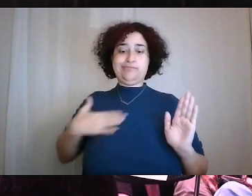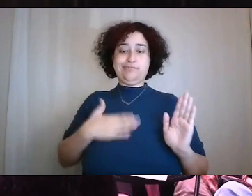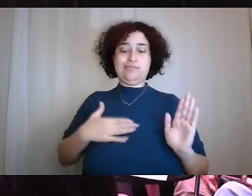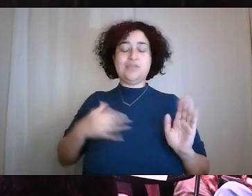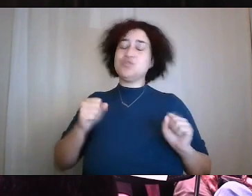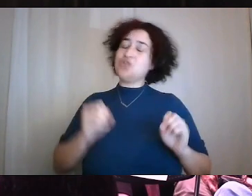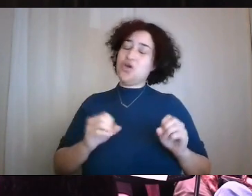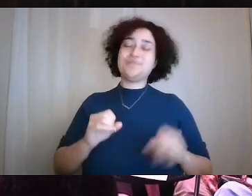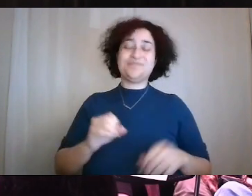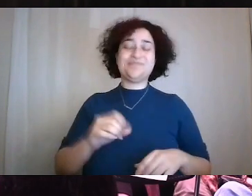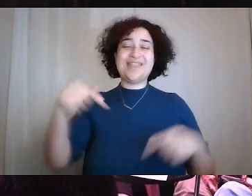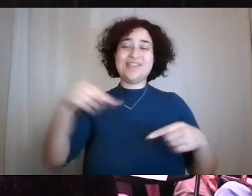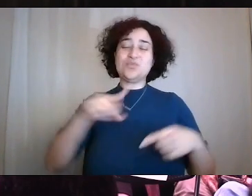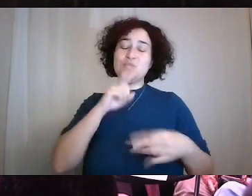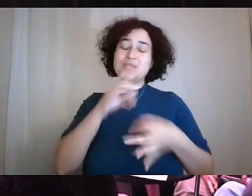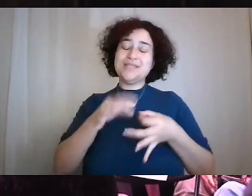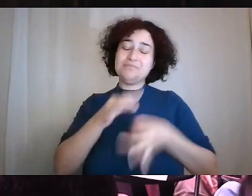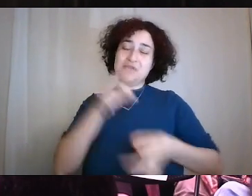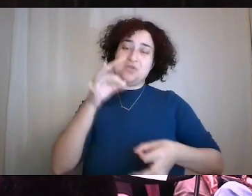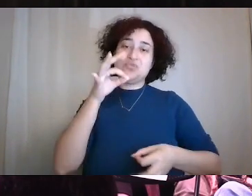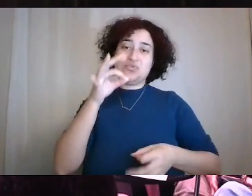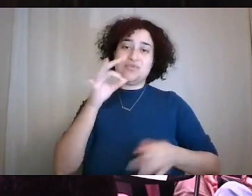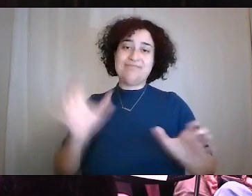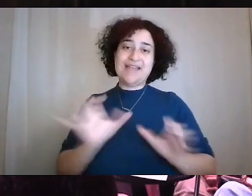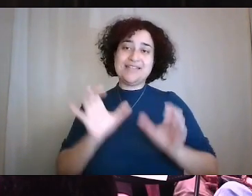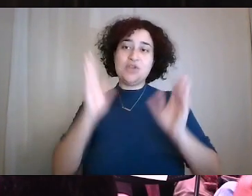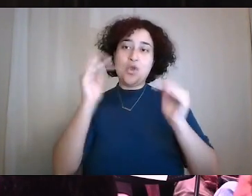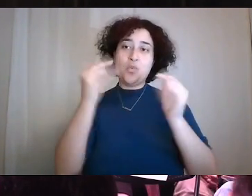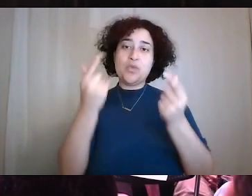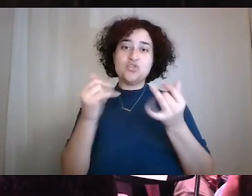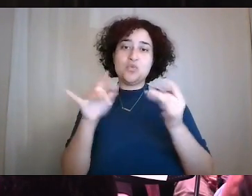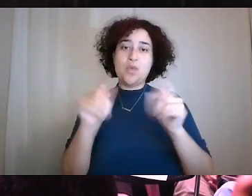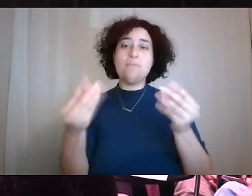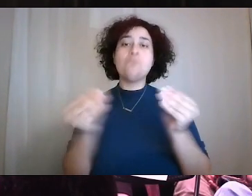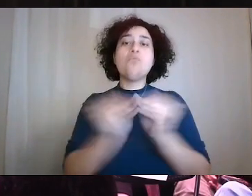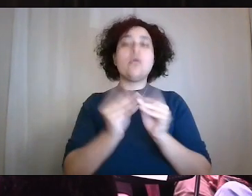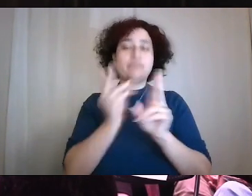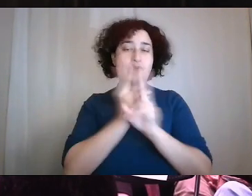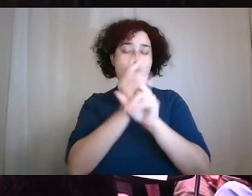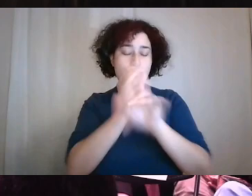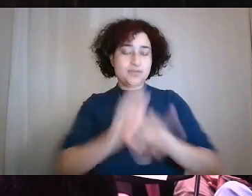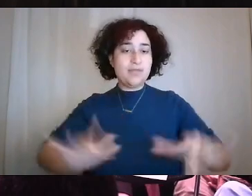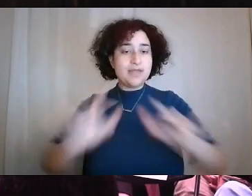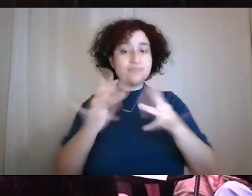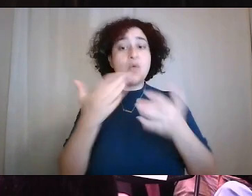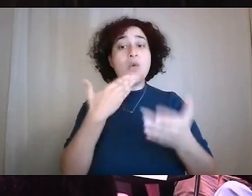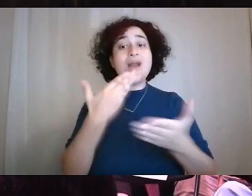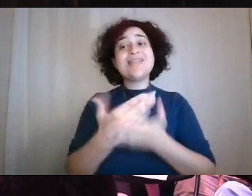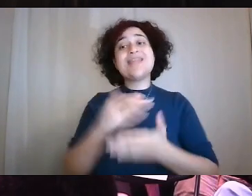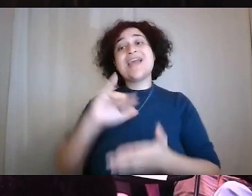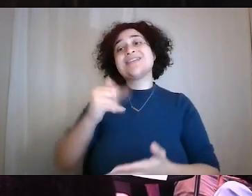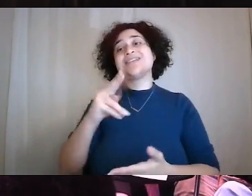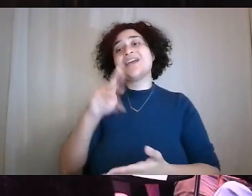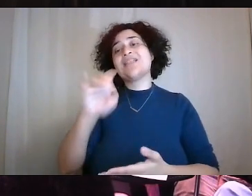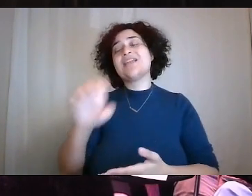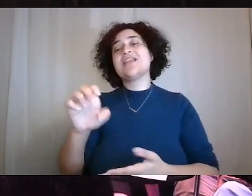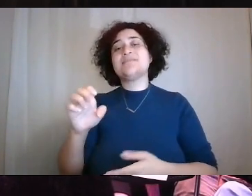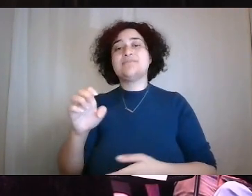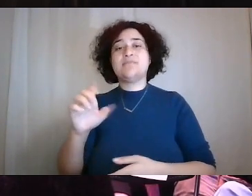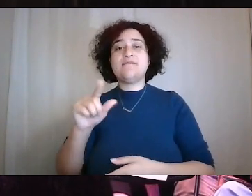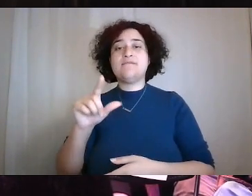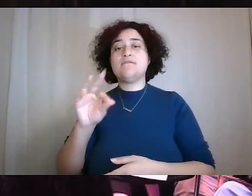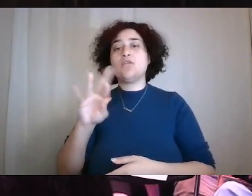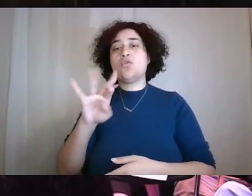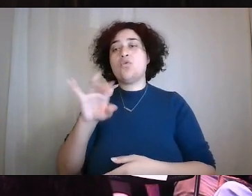us today and hope we can do that more. I want to thank Jacqueline, Flores, and Abigail Vega, who spearheaded this celebration.